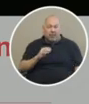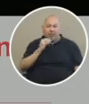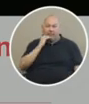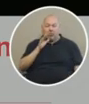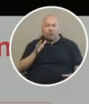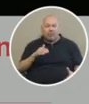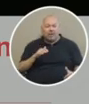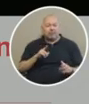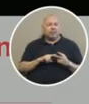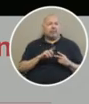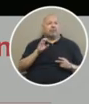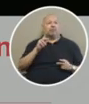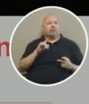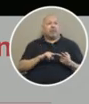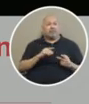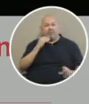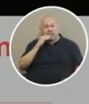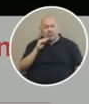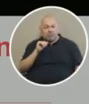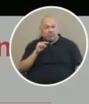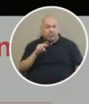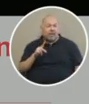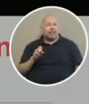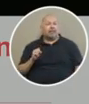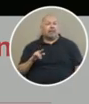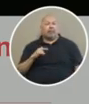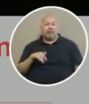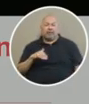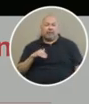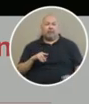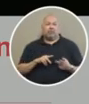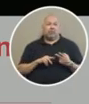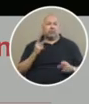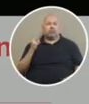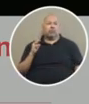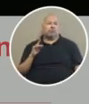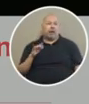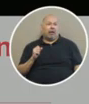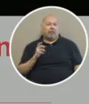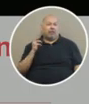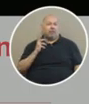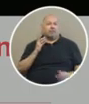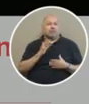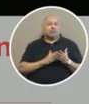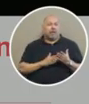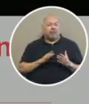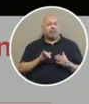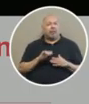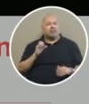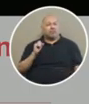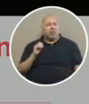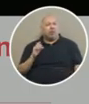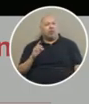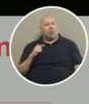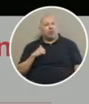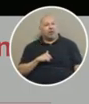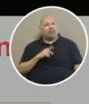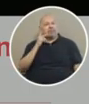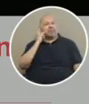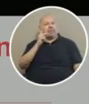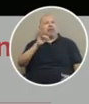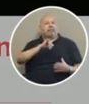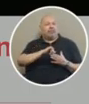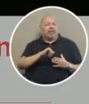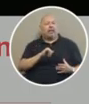food boxes and supplies at the food bank has extended to 2 miles long in some cases. And so we've seen